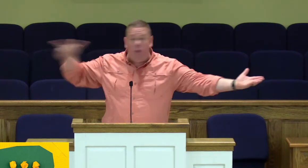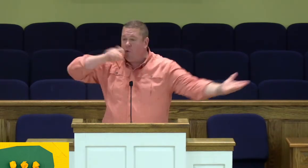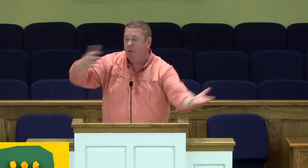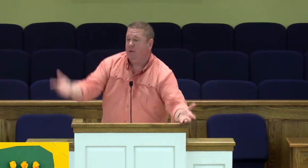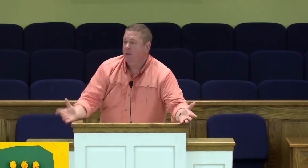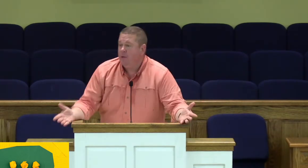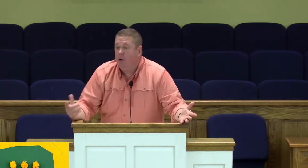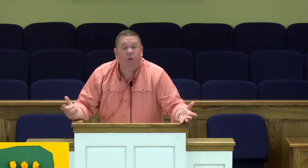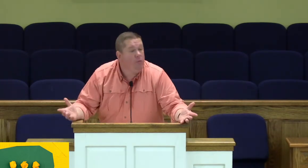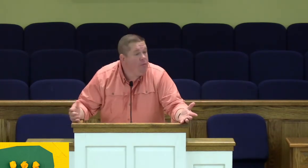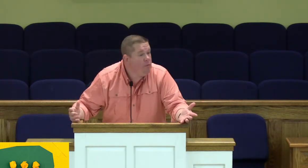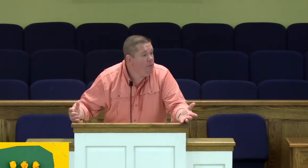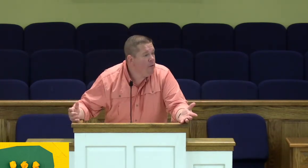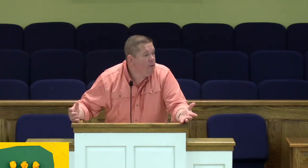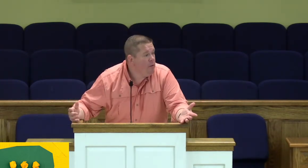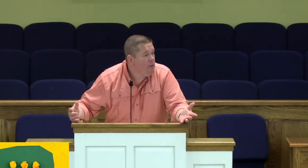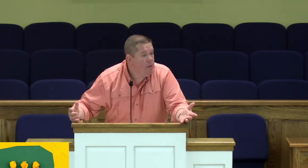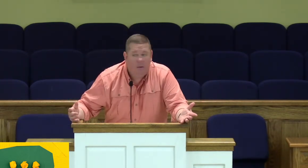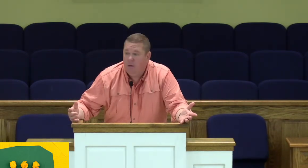tonight?